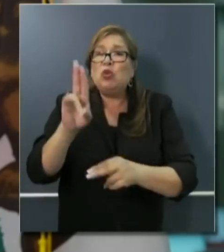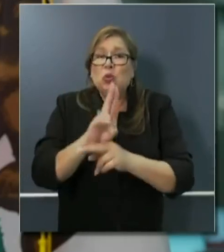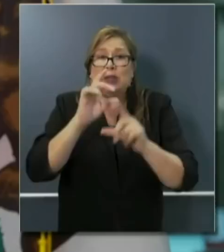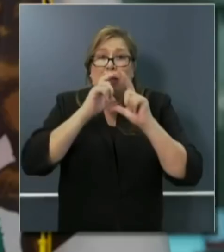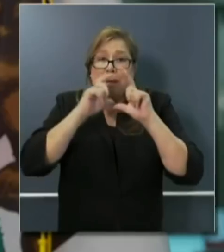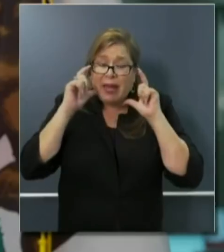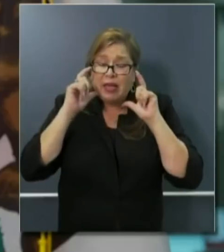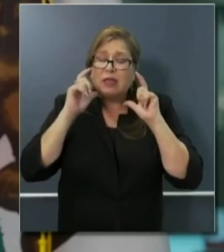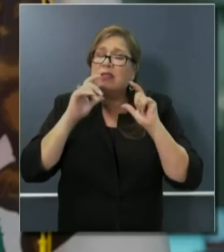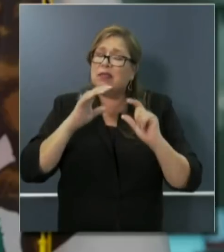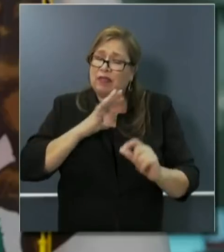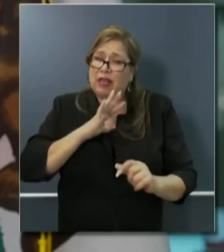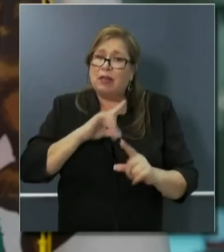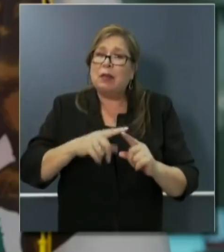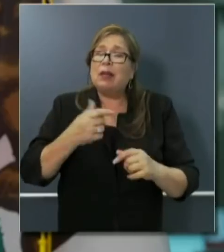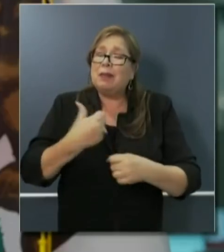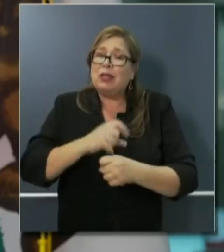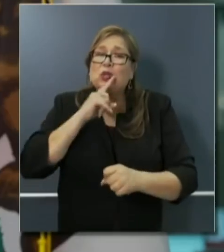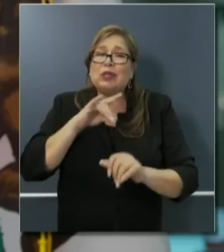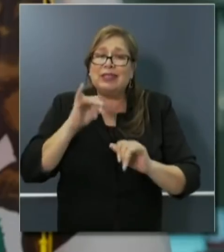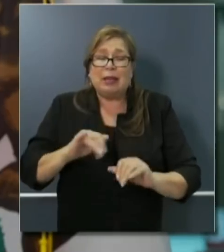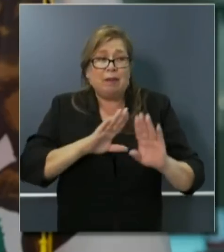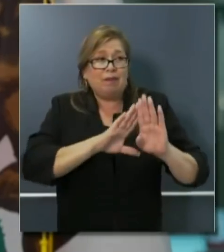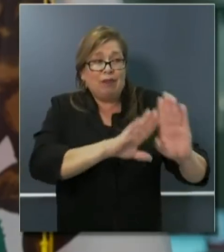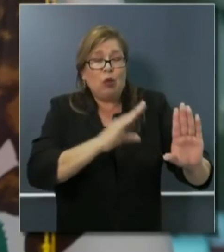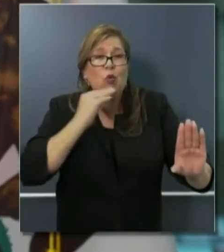make sure you maintain that physical distance.